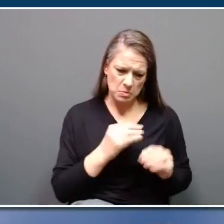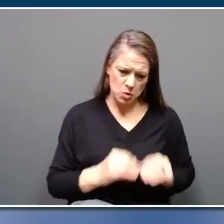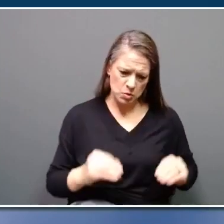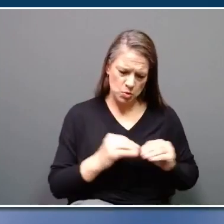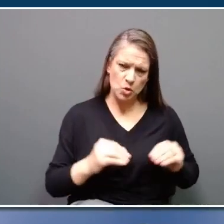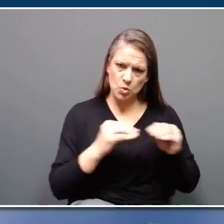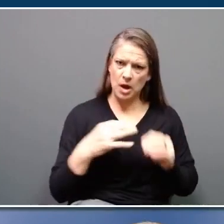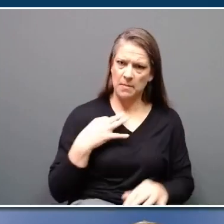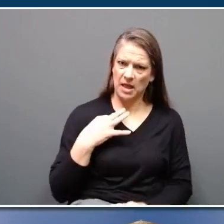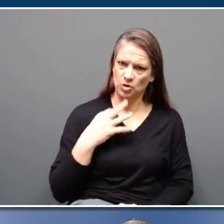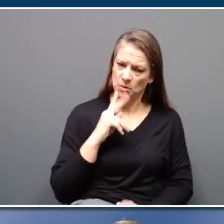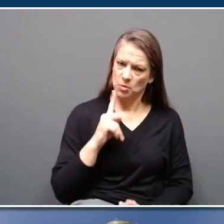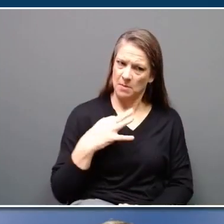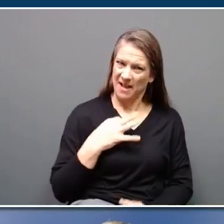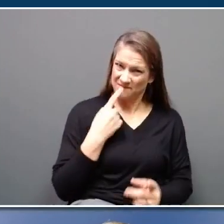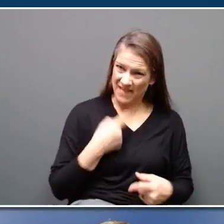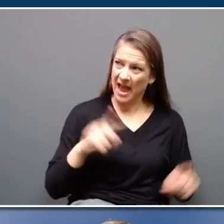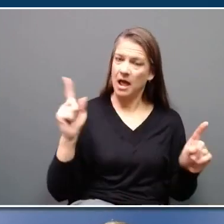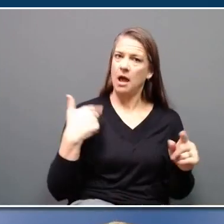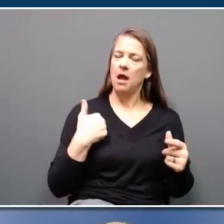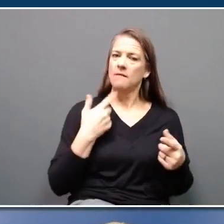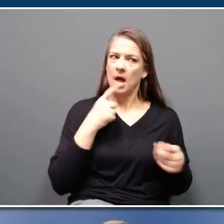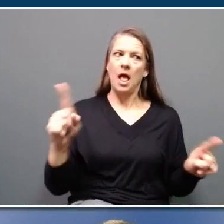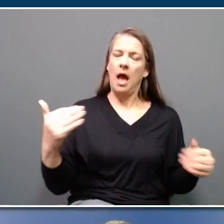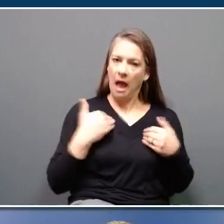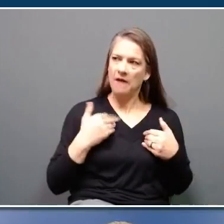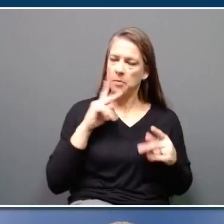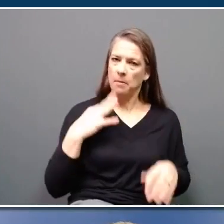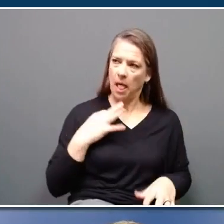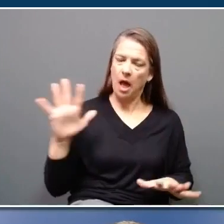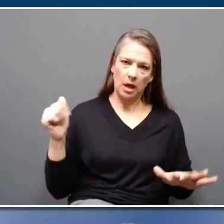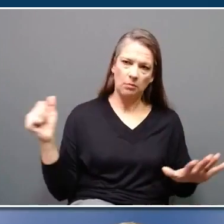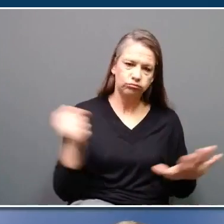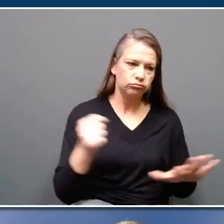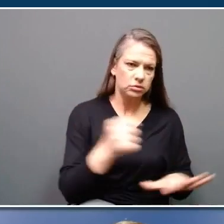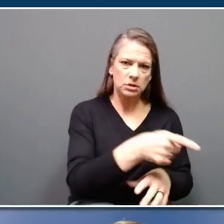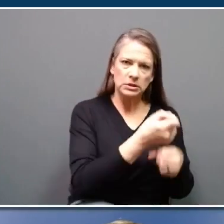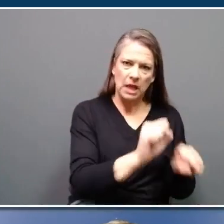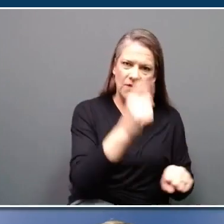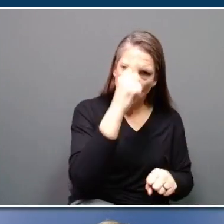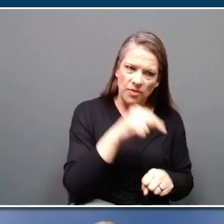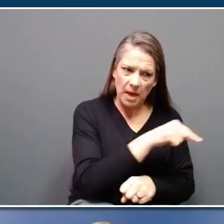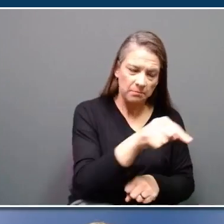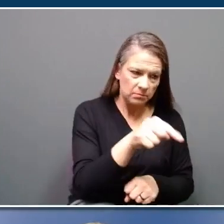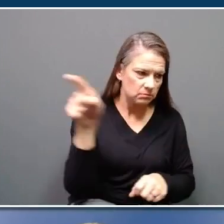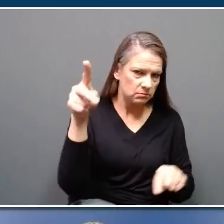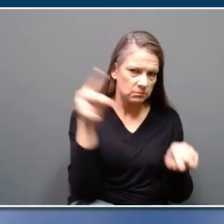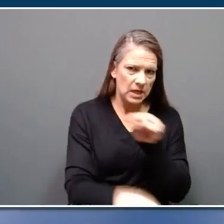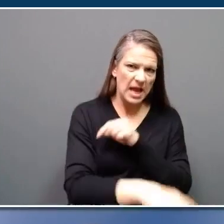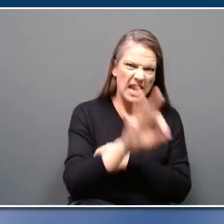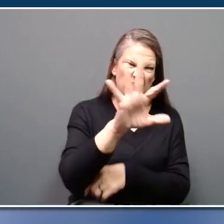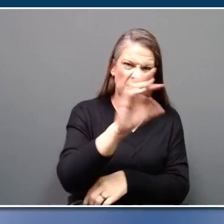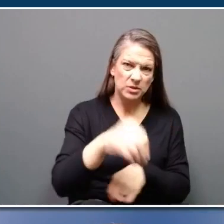the time we finally have the ability to fill those positions and create a safe environment, 95% of those vacancies are